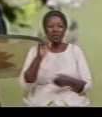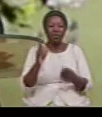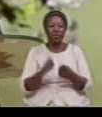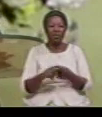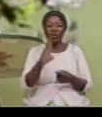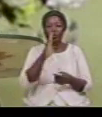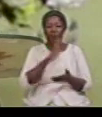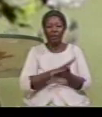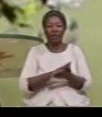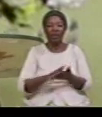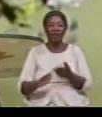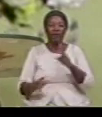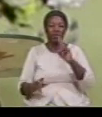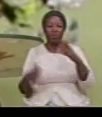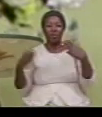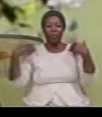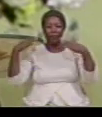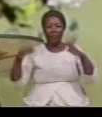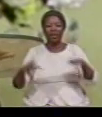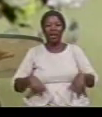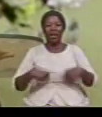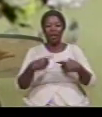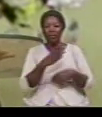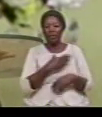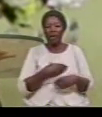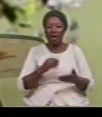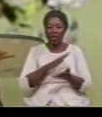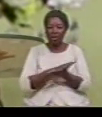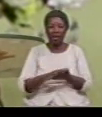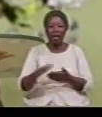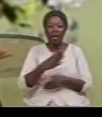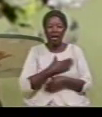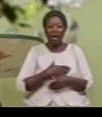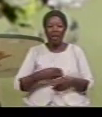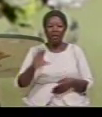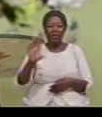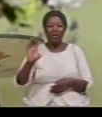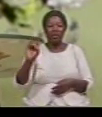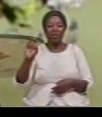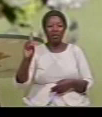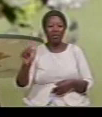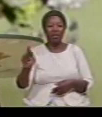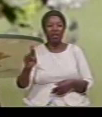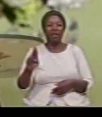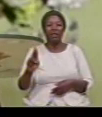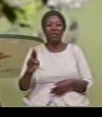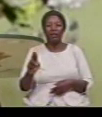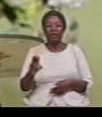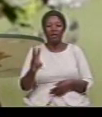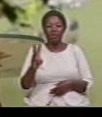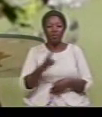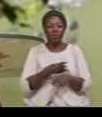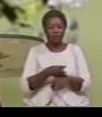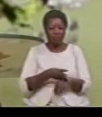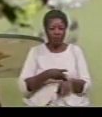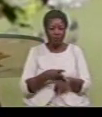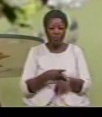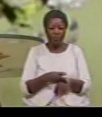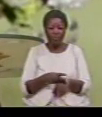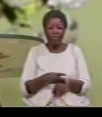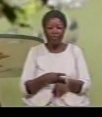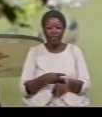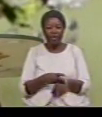the instruction God gave unto Moses. God instructed the children of Israel and on the purification rites of